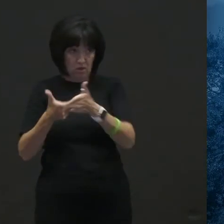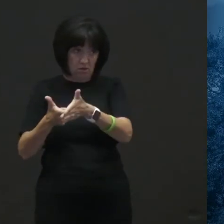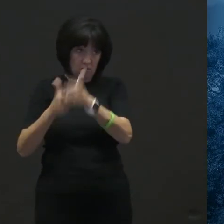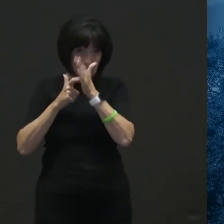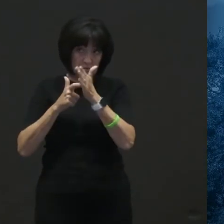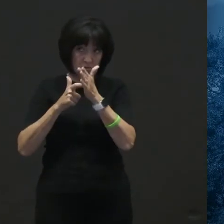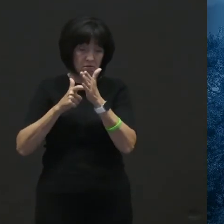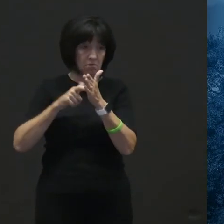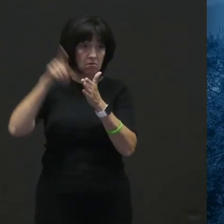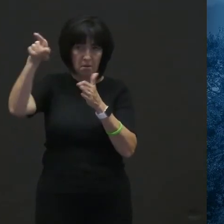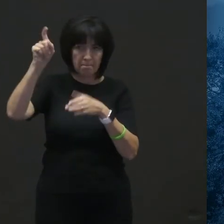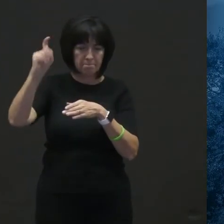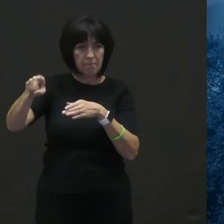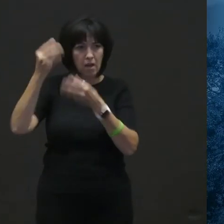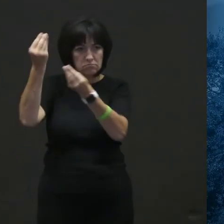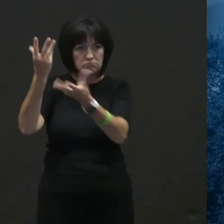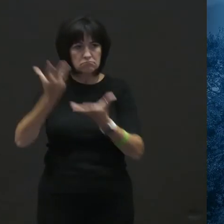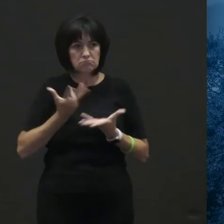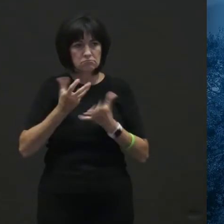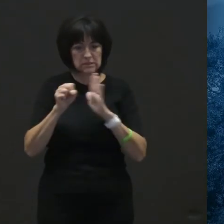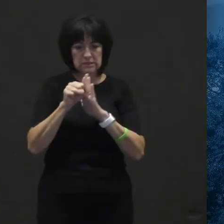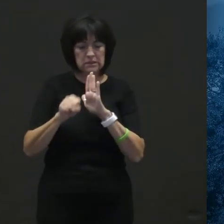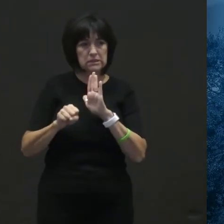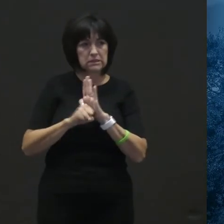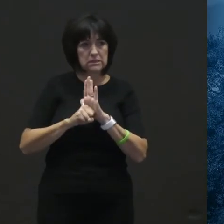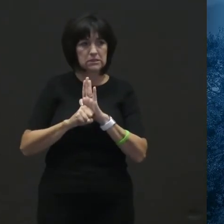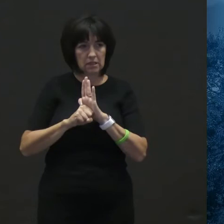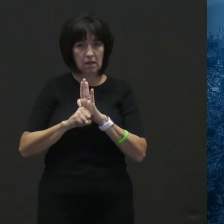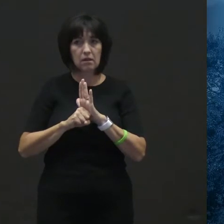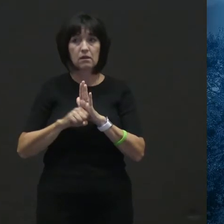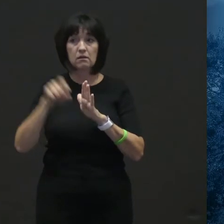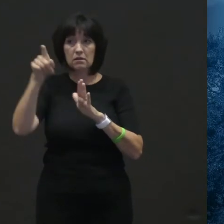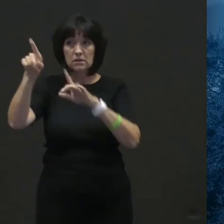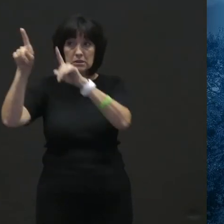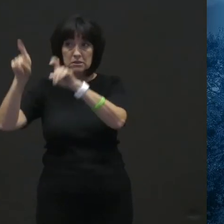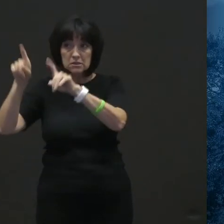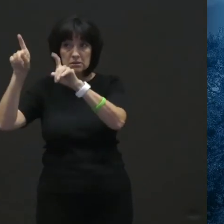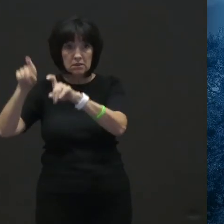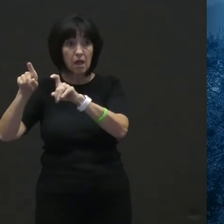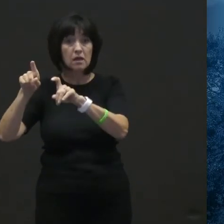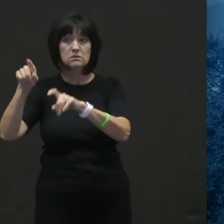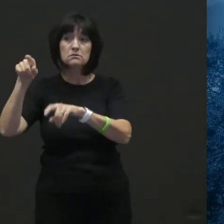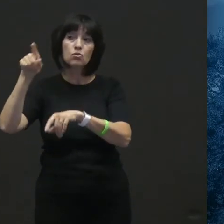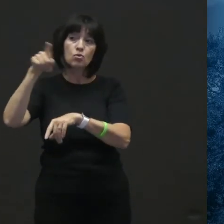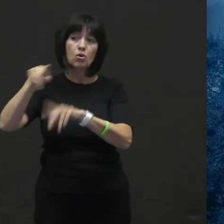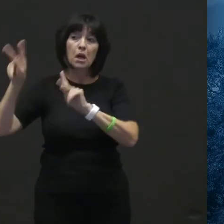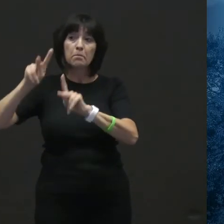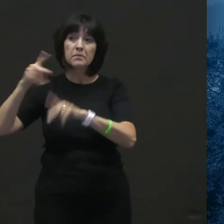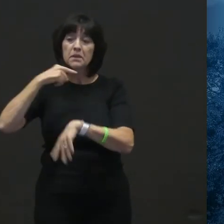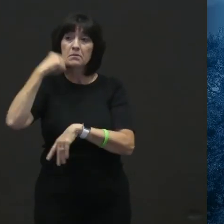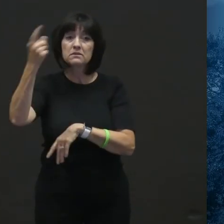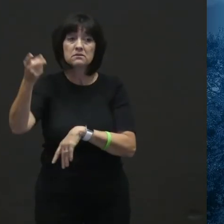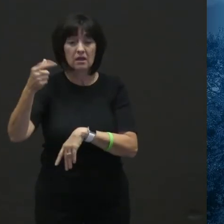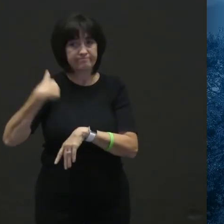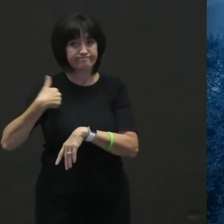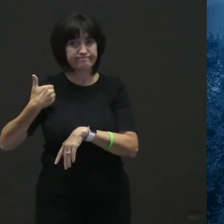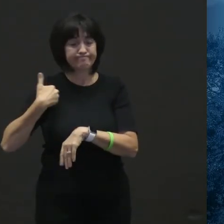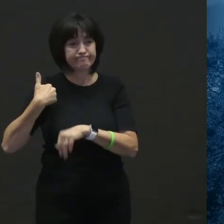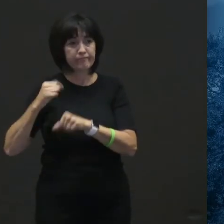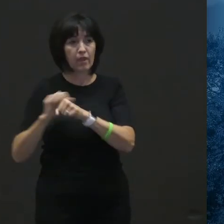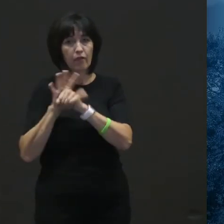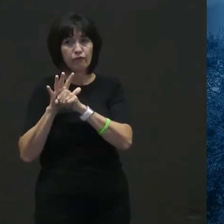report cases to us, where the best way for us to really get the information for